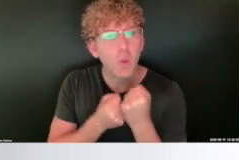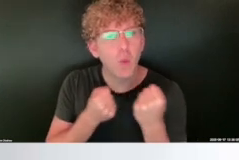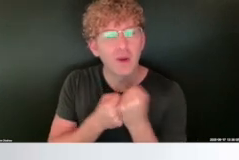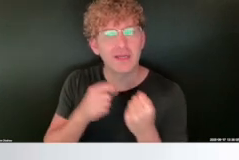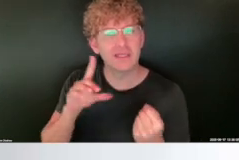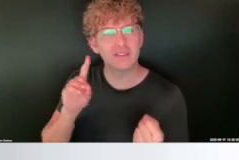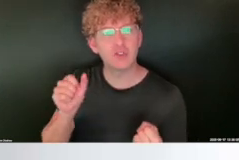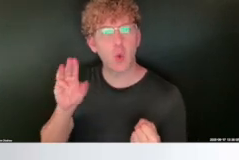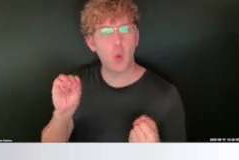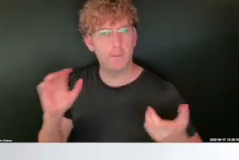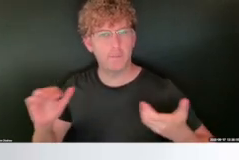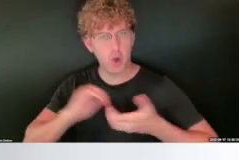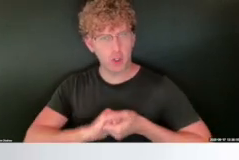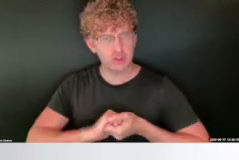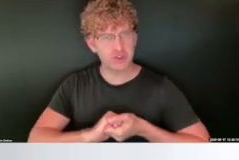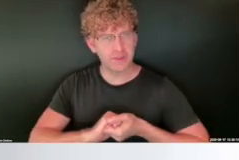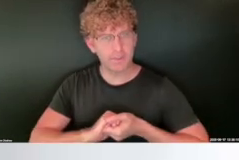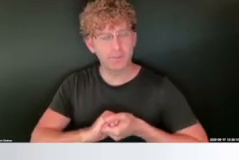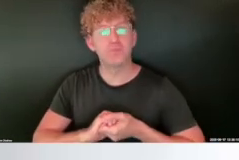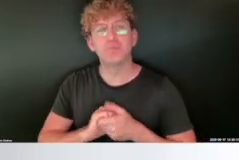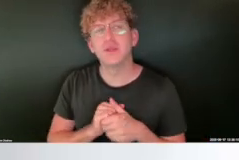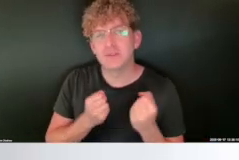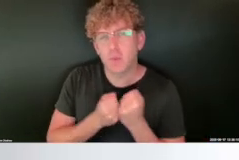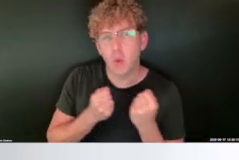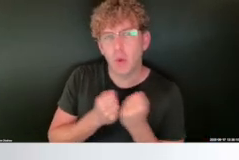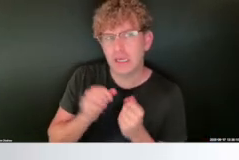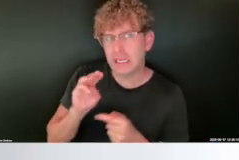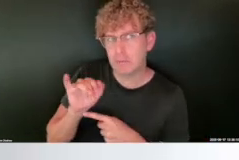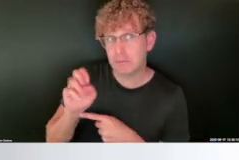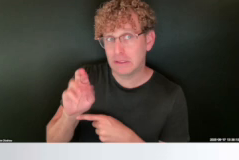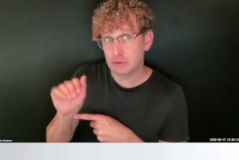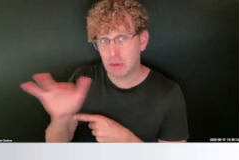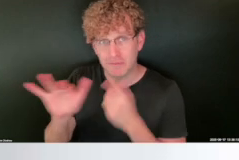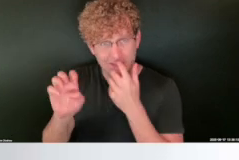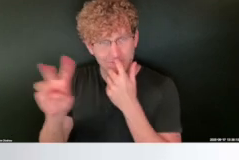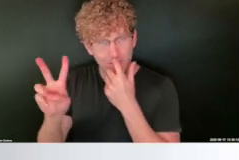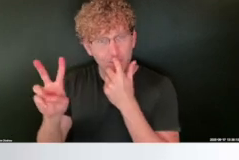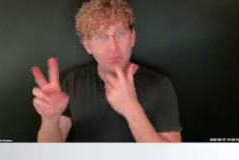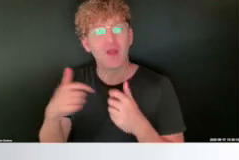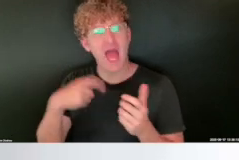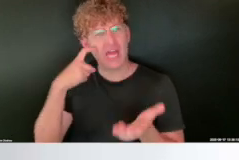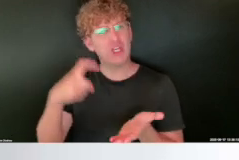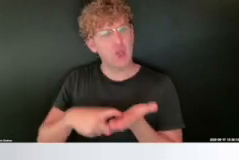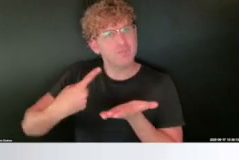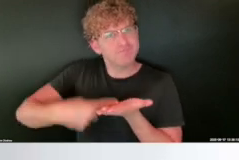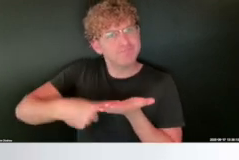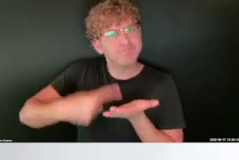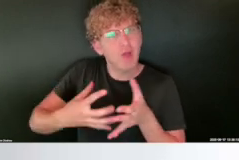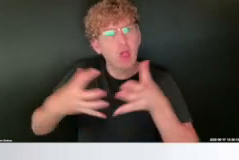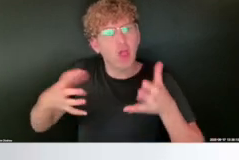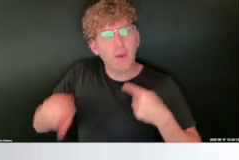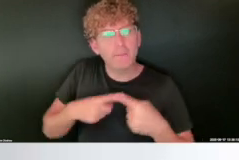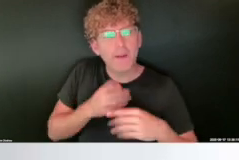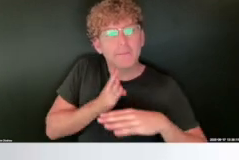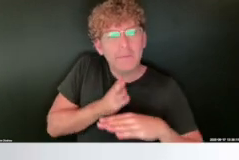supporting Mitra EV. I noticed we talked a lot about medium and heavy duty vehicles, and you also